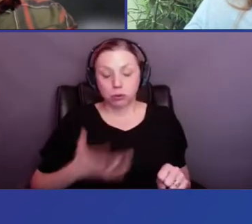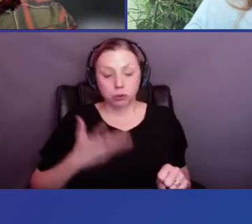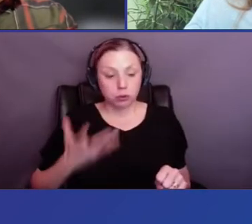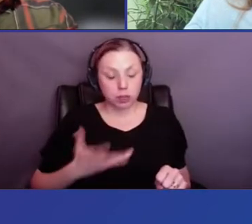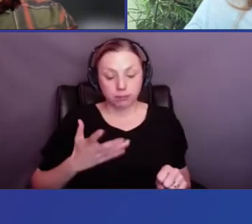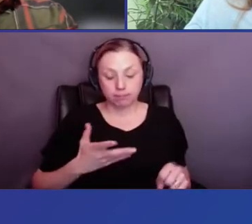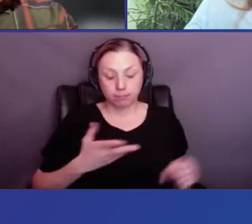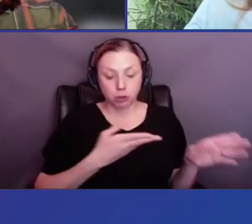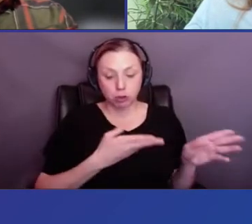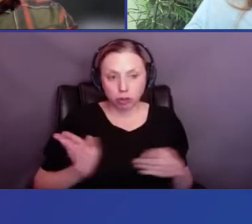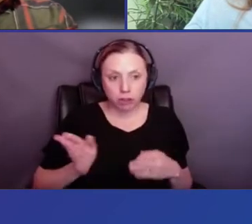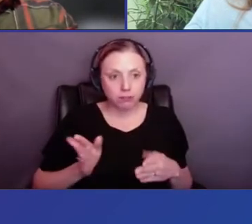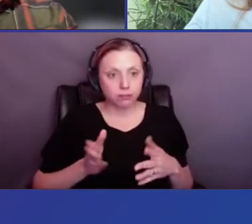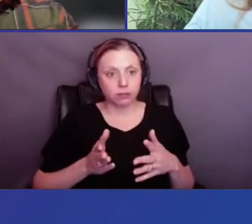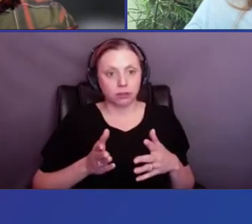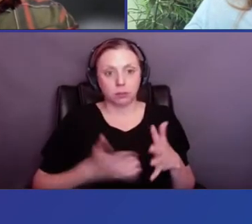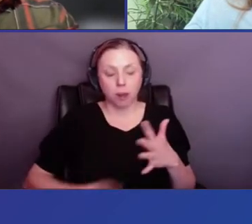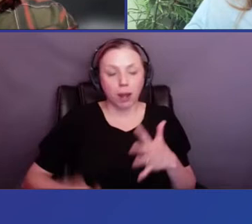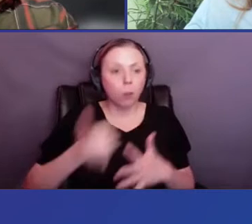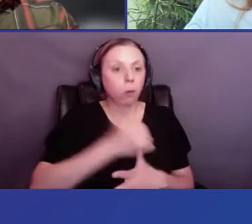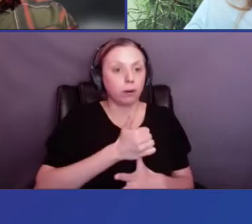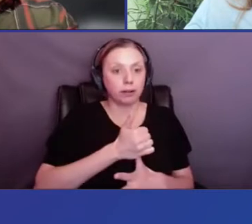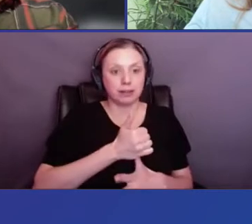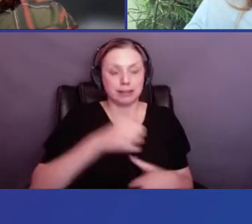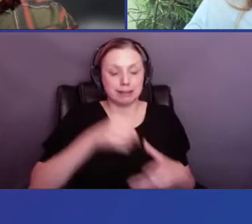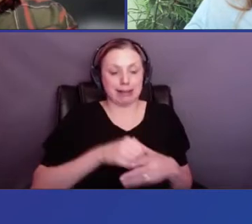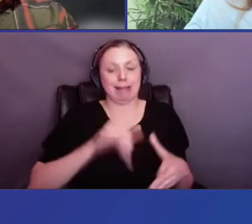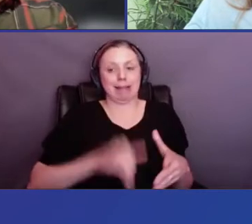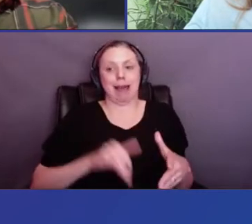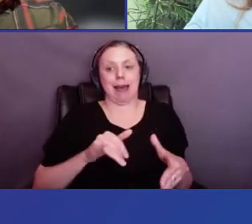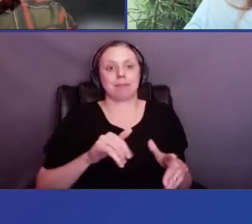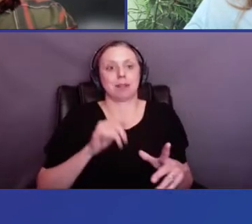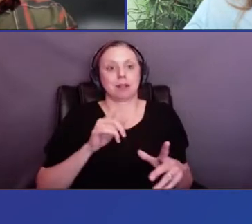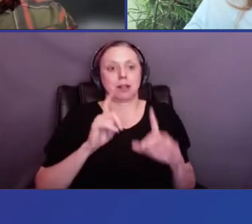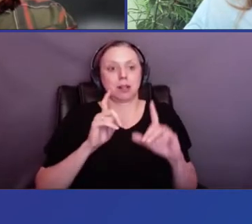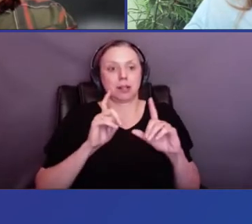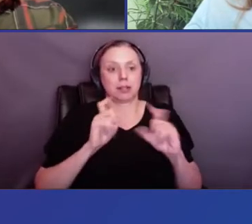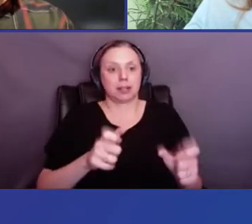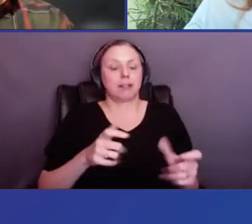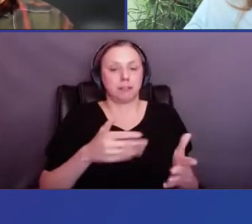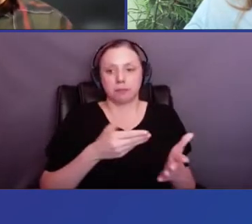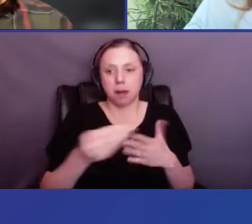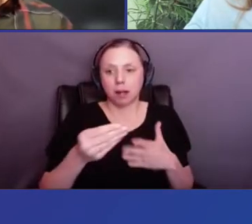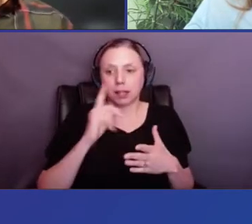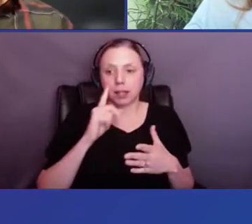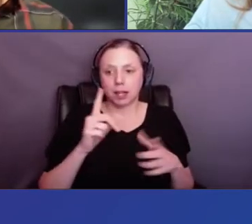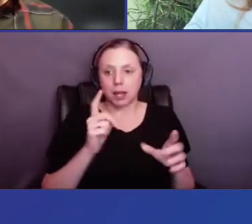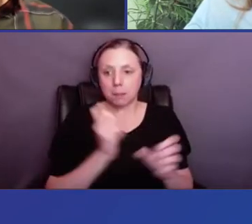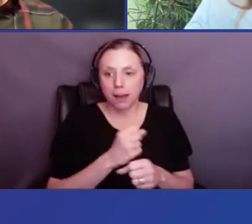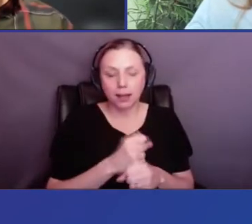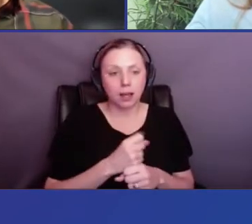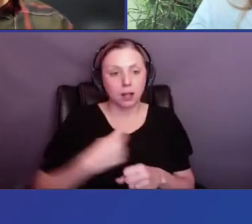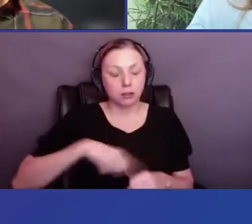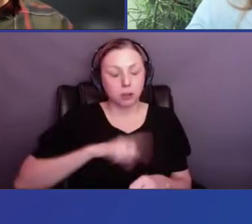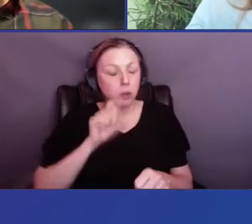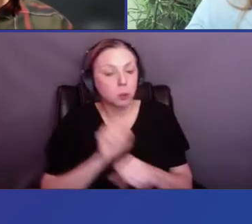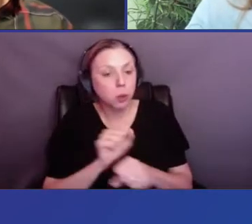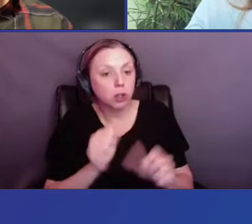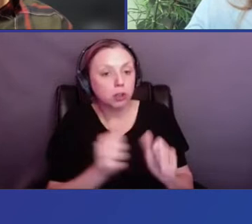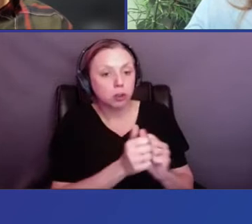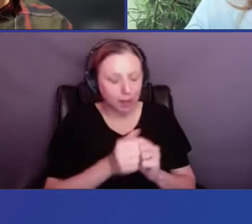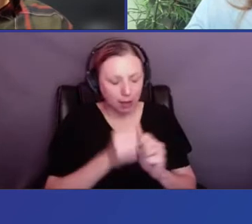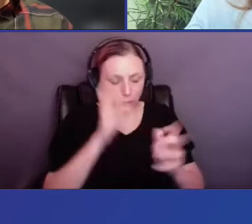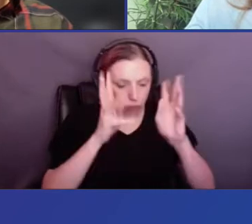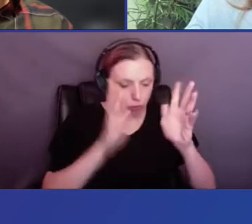shift priorities in the grant making. So we decided, we worked together to come up with the